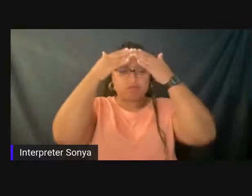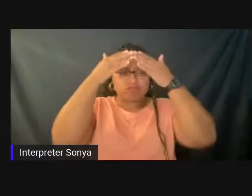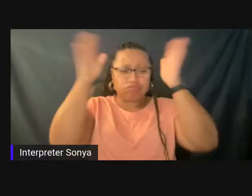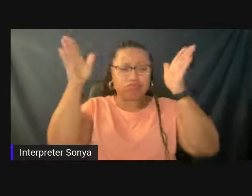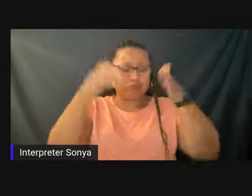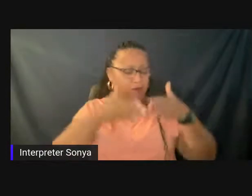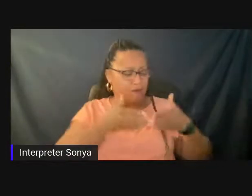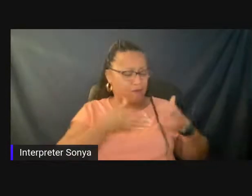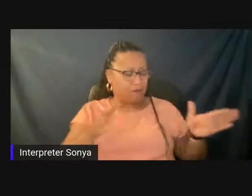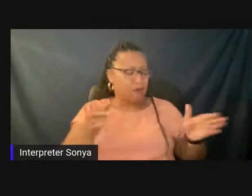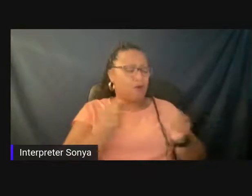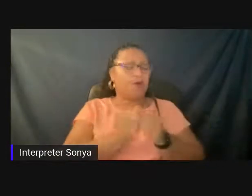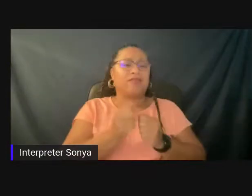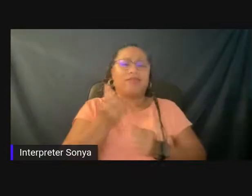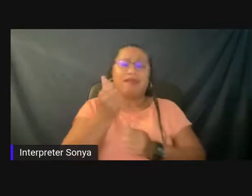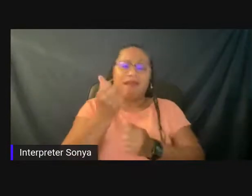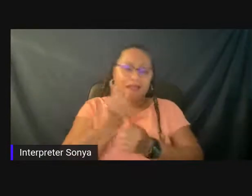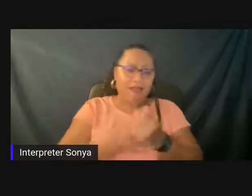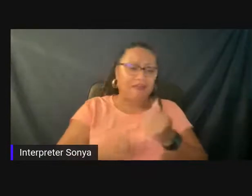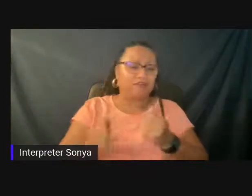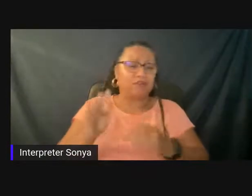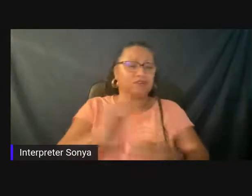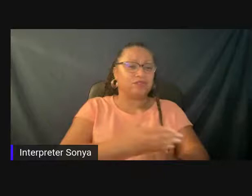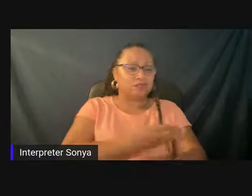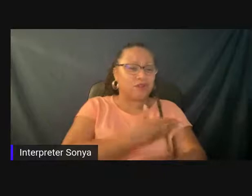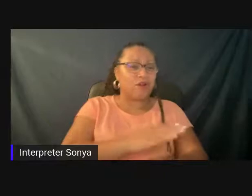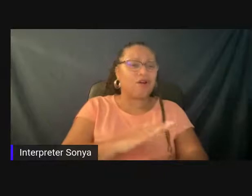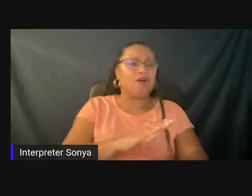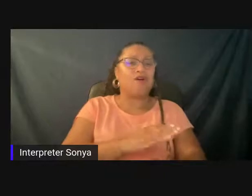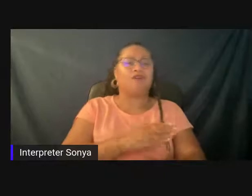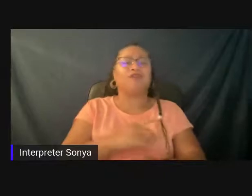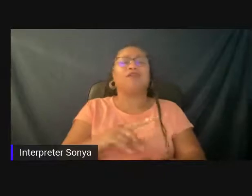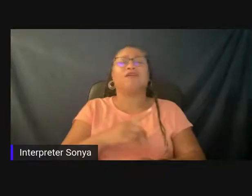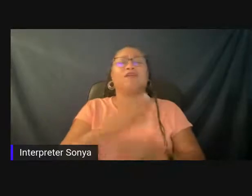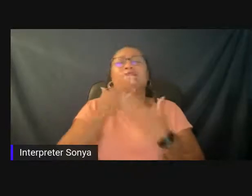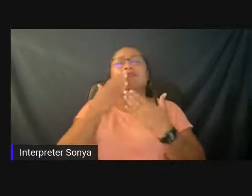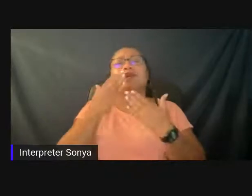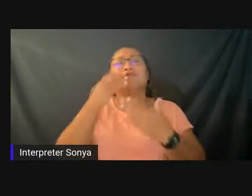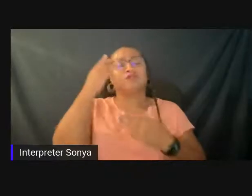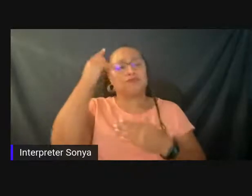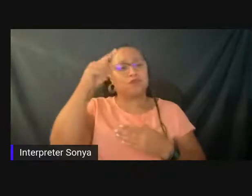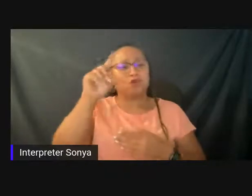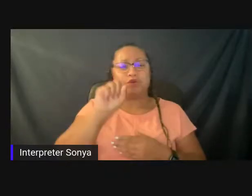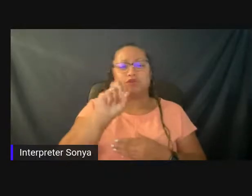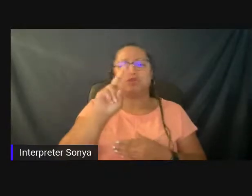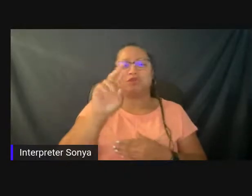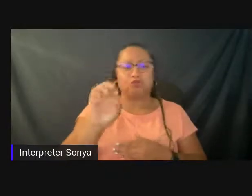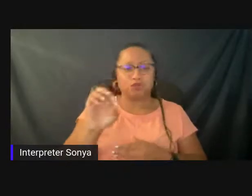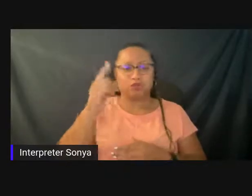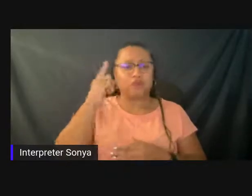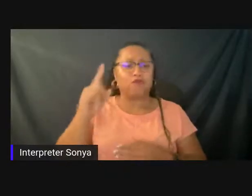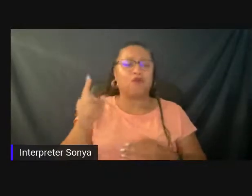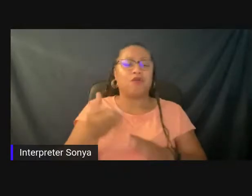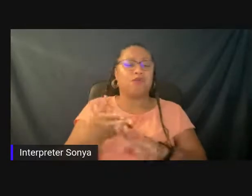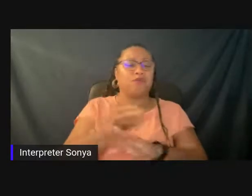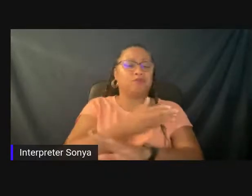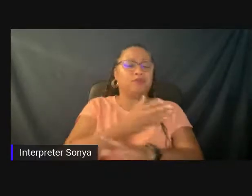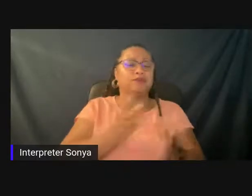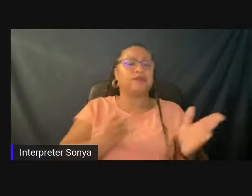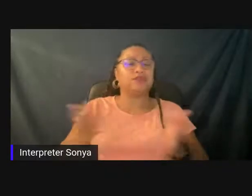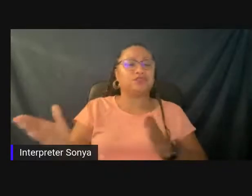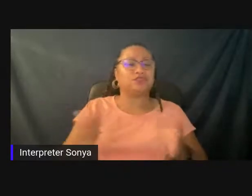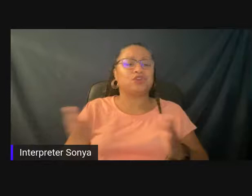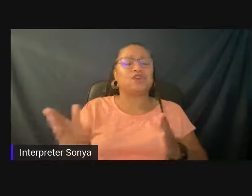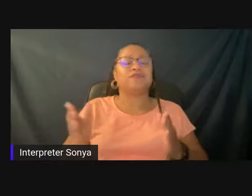every song we hear. I am so grateful to Sue Monahan for doing the pre-service meditation.